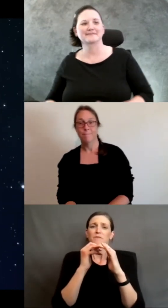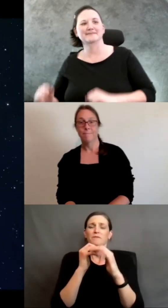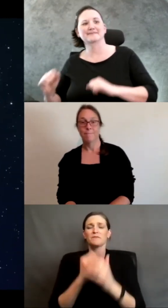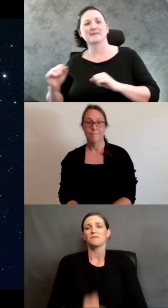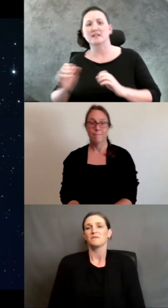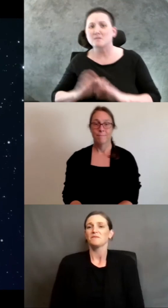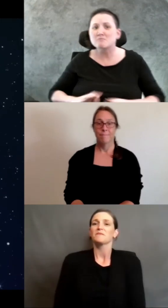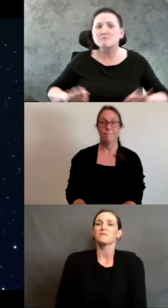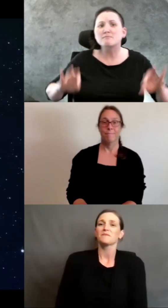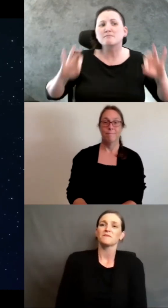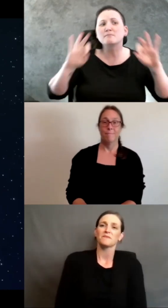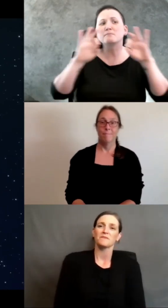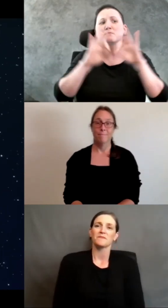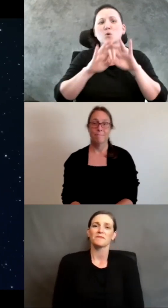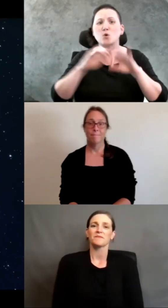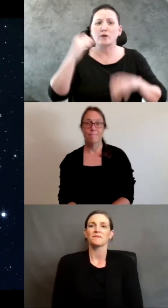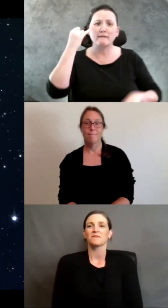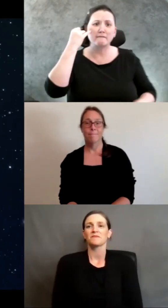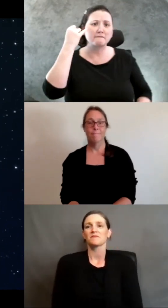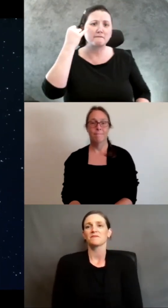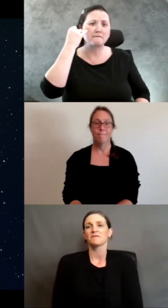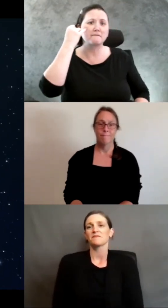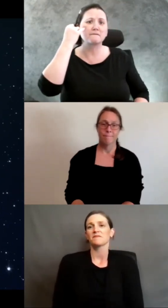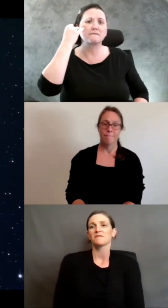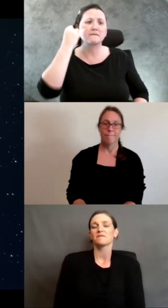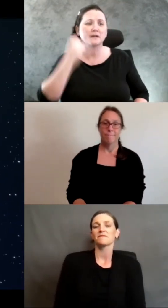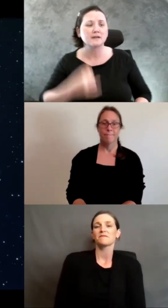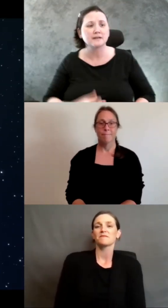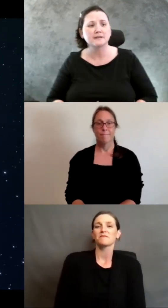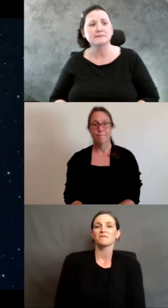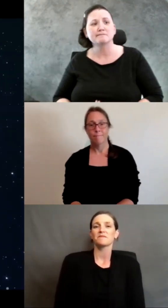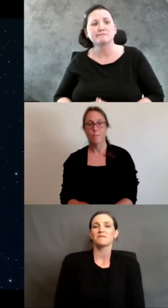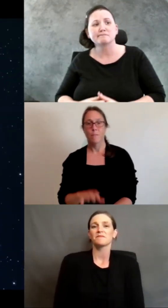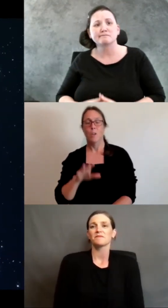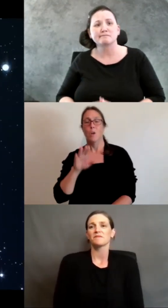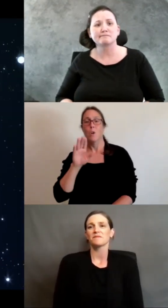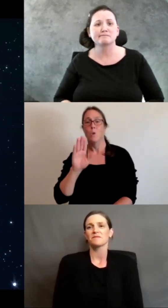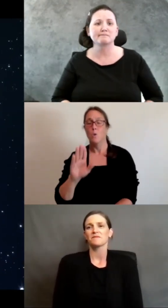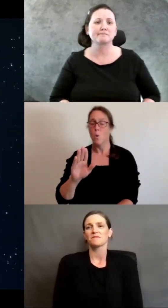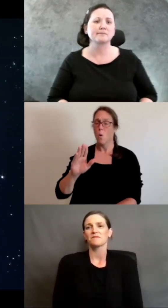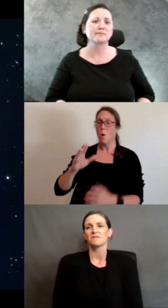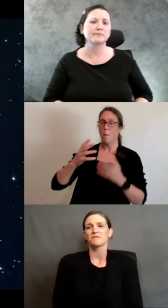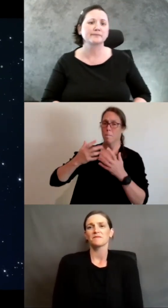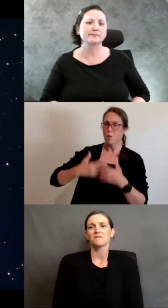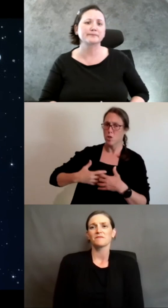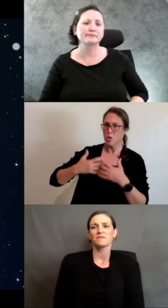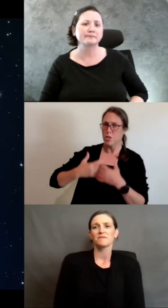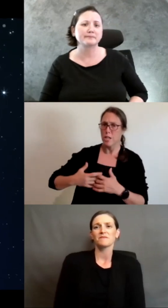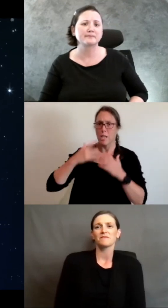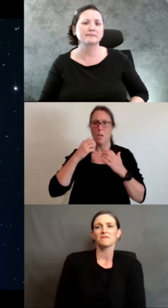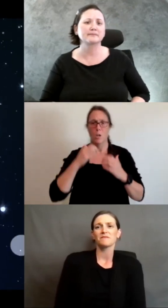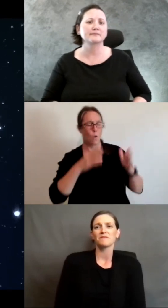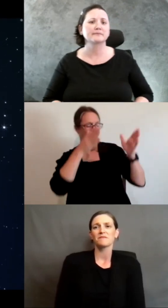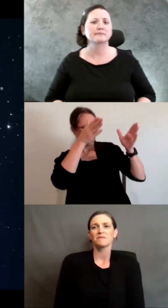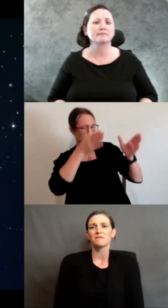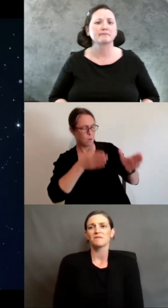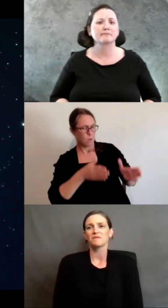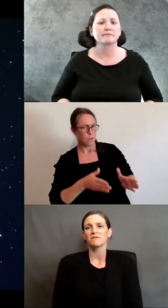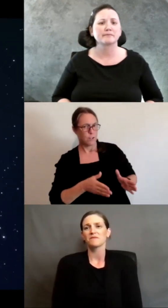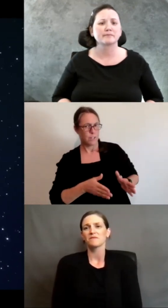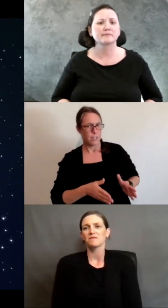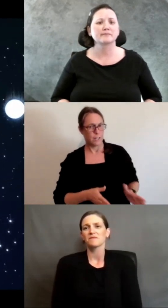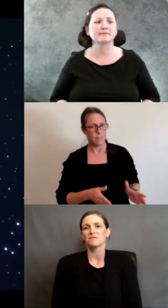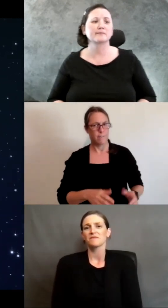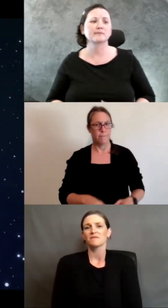Does it matter if Your carbon or ones and zeros?